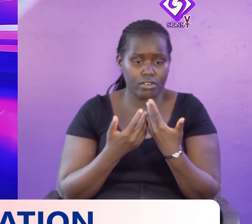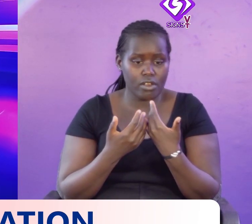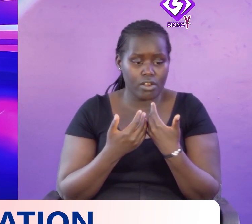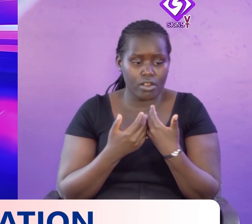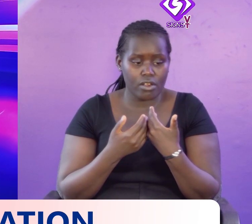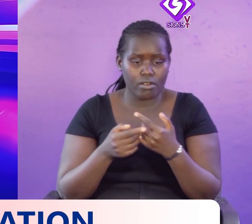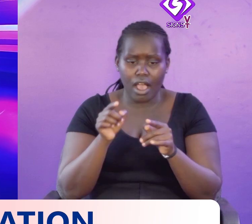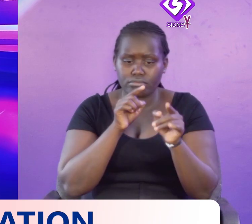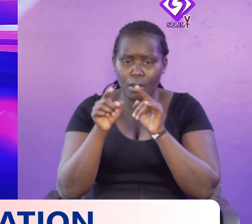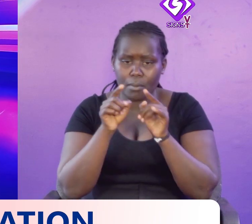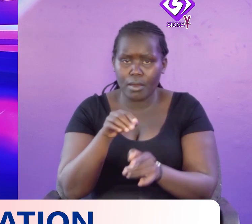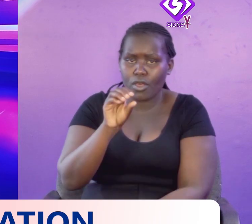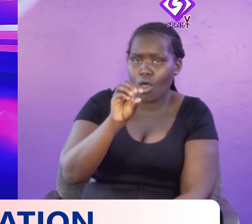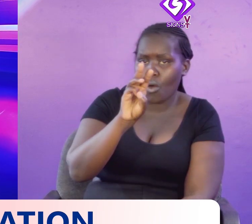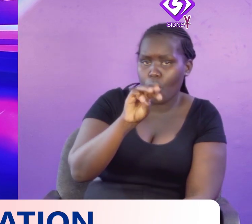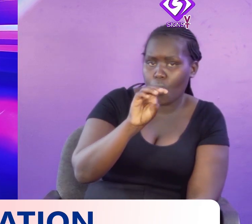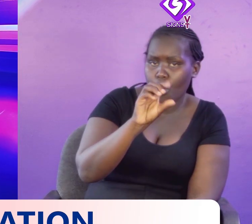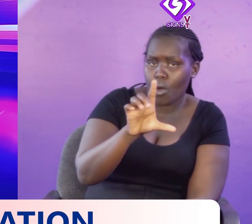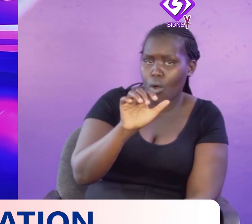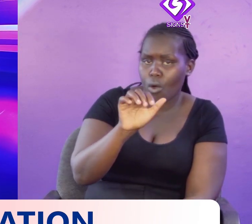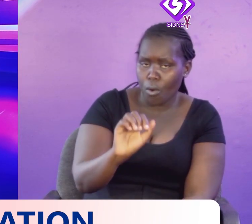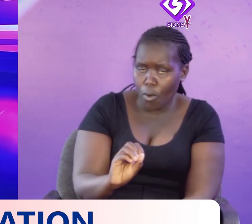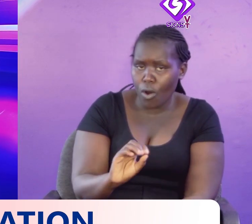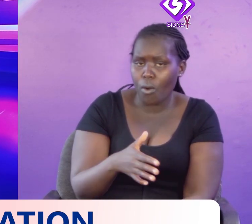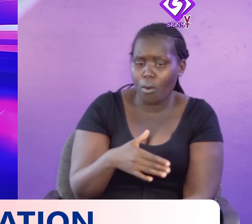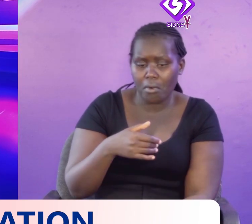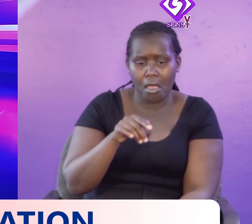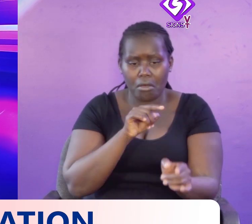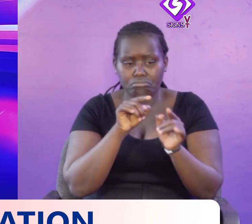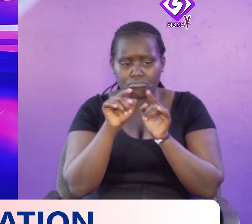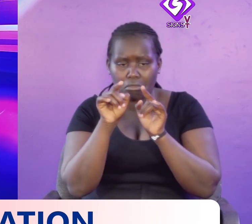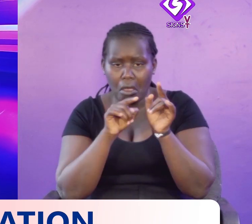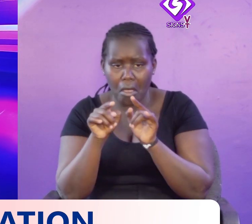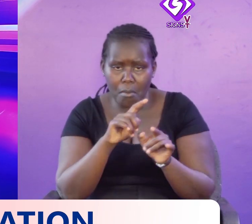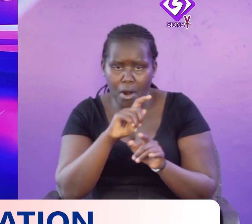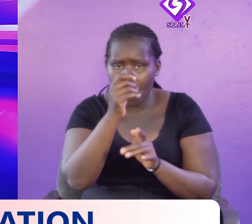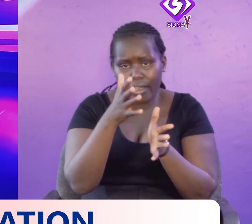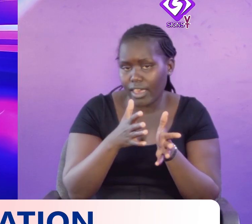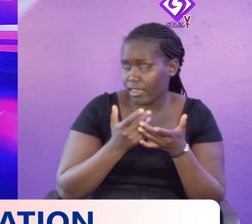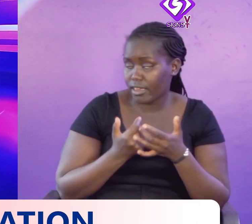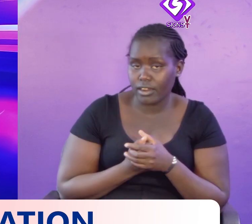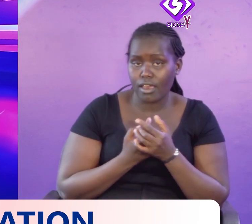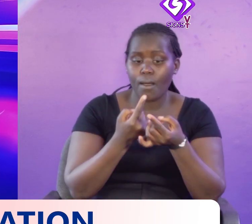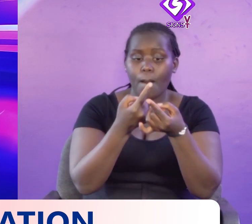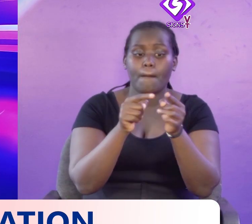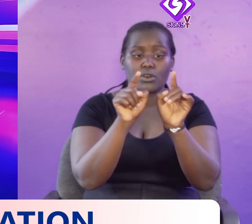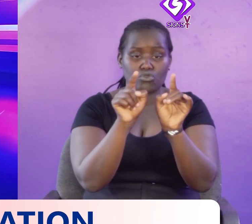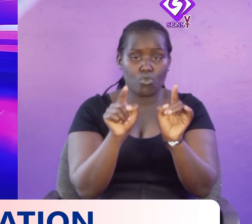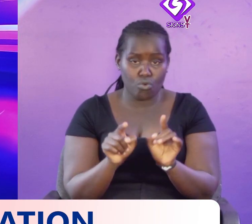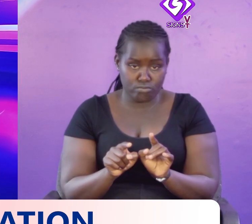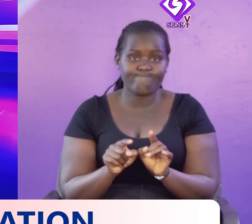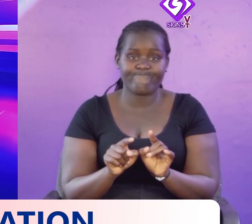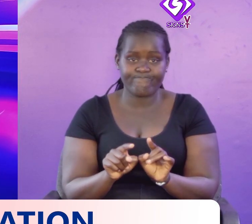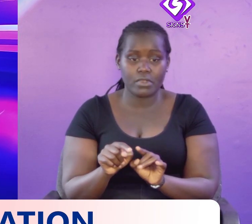the Omolo, okay. I blame Jonah, I blame Mwananchi. Okay. But at the same time,